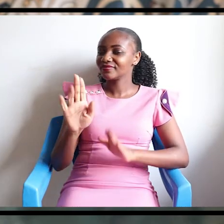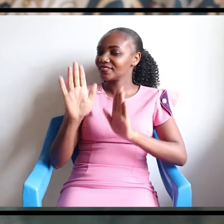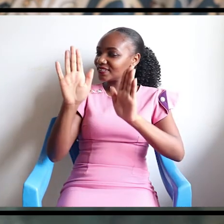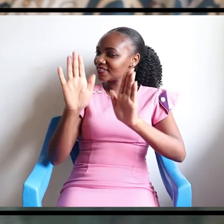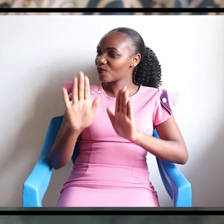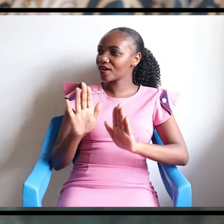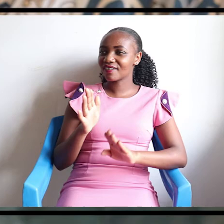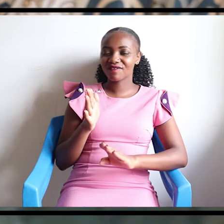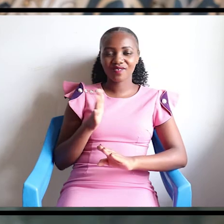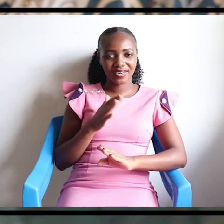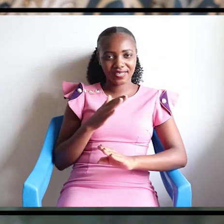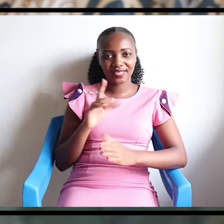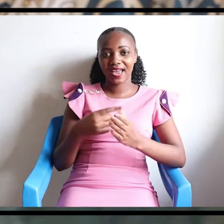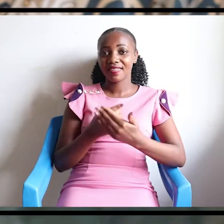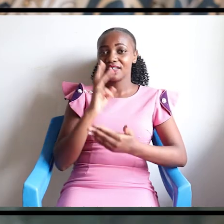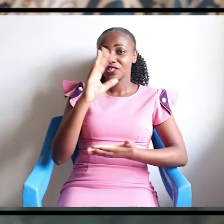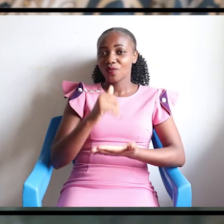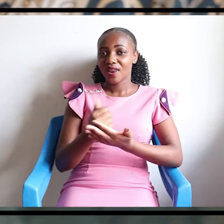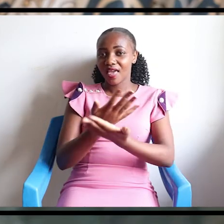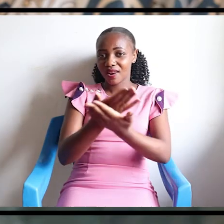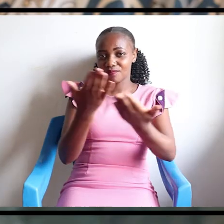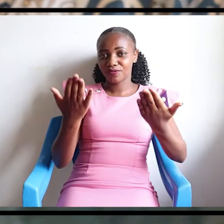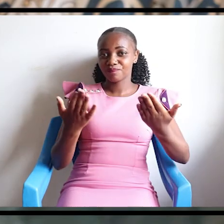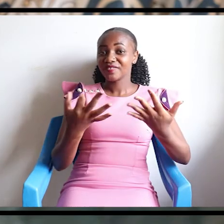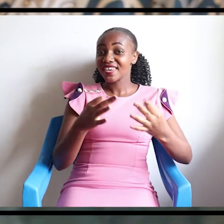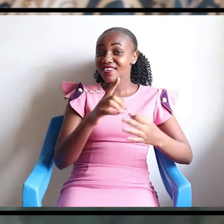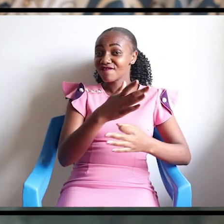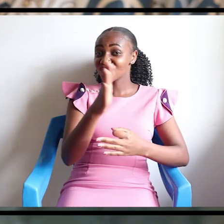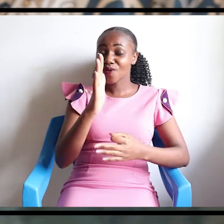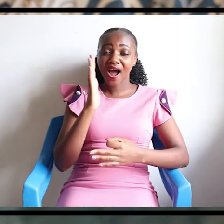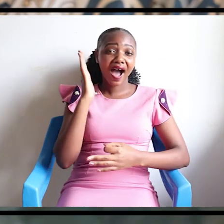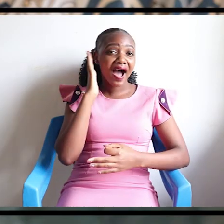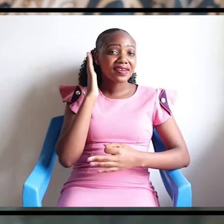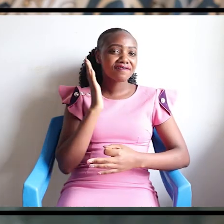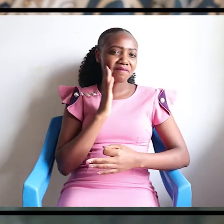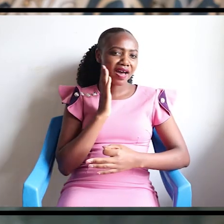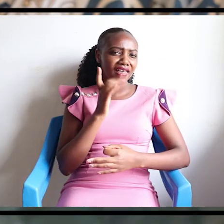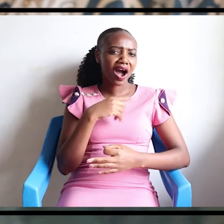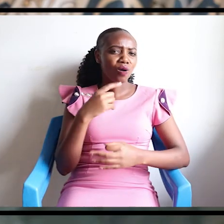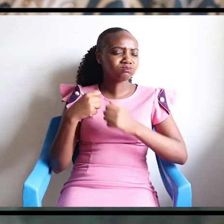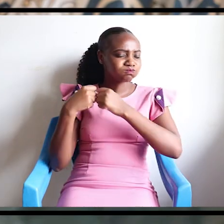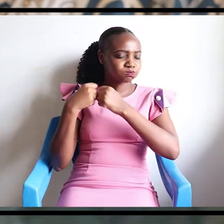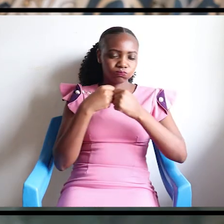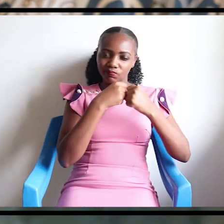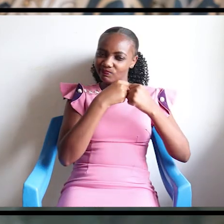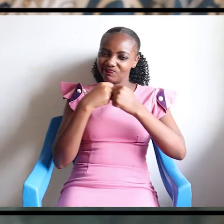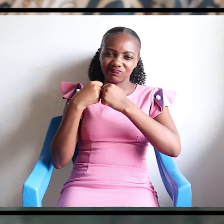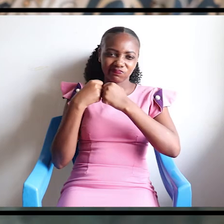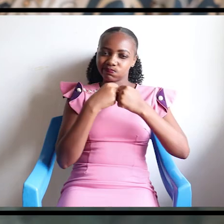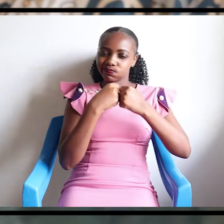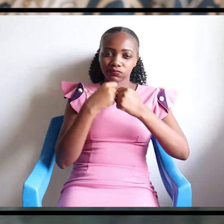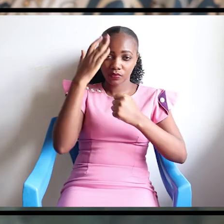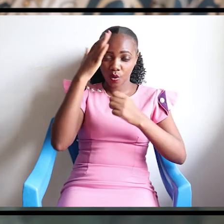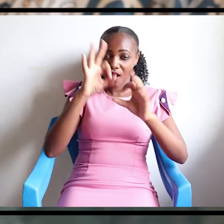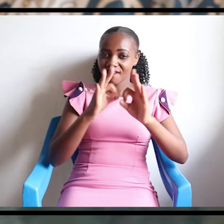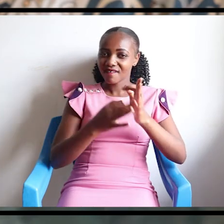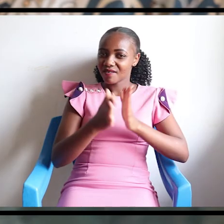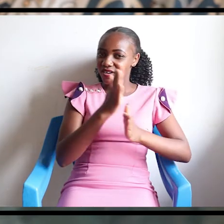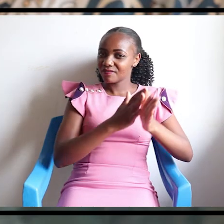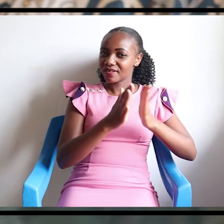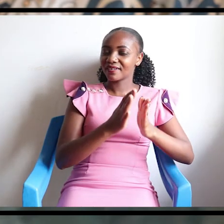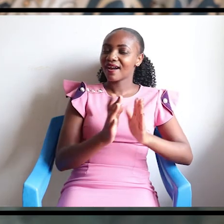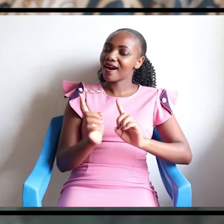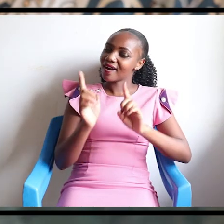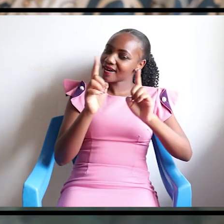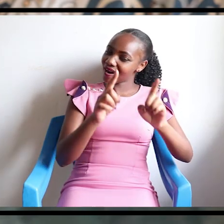and always ready to help. In case you're a deaf mother out there who is struggling with matters of family planning, let's walk the